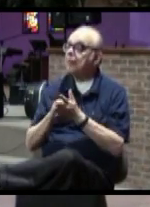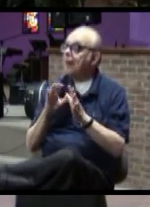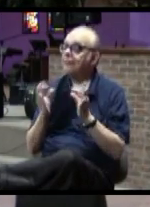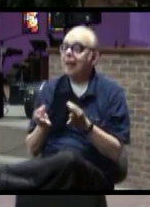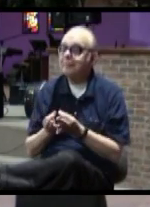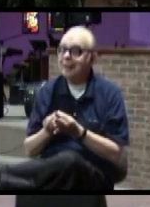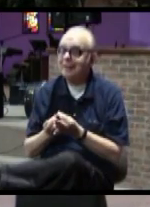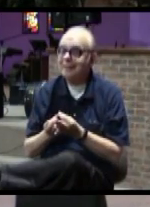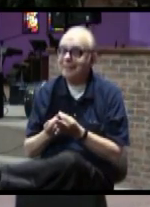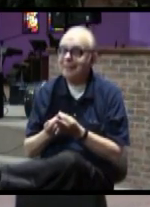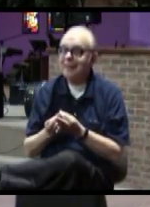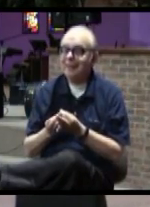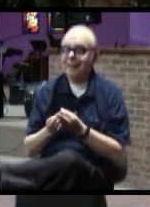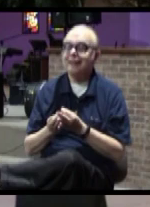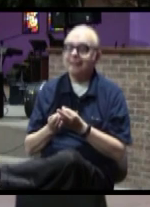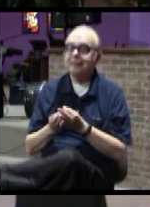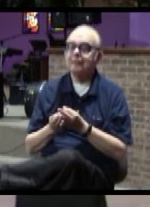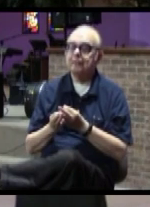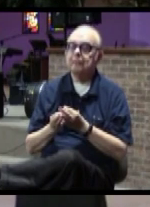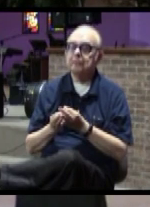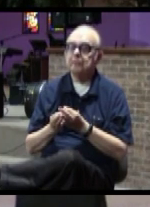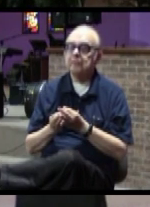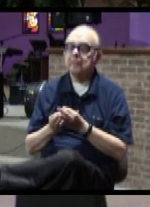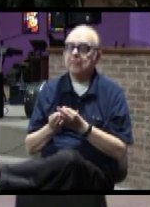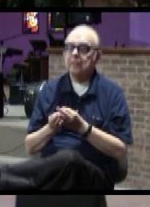you a part of their family.